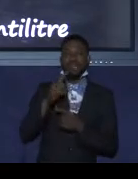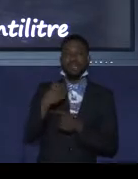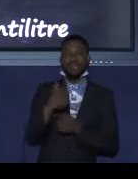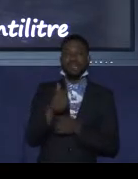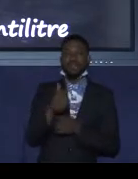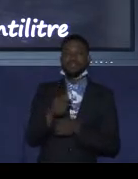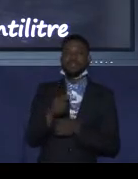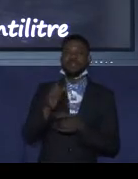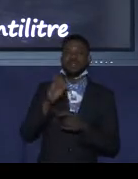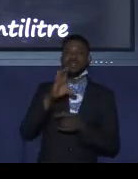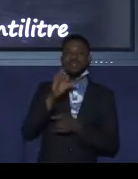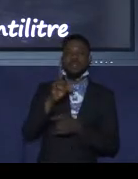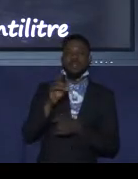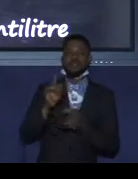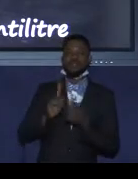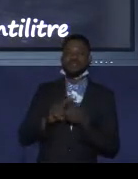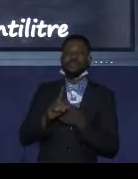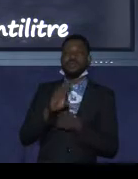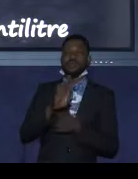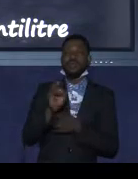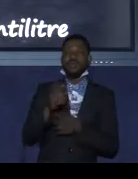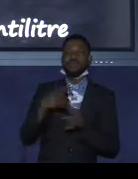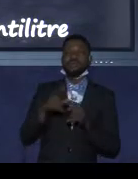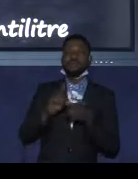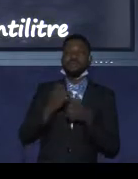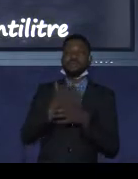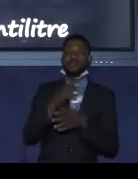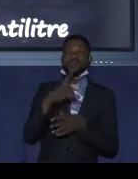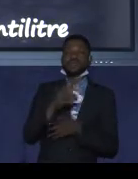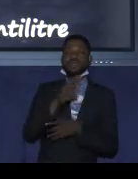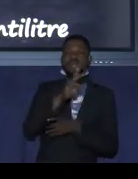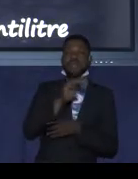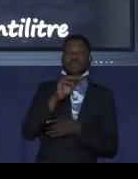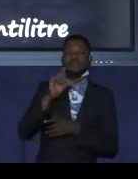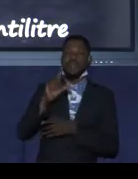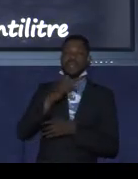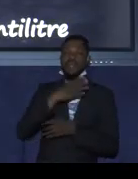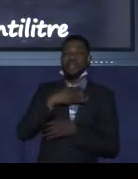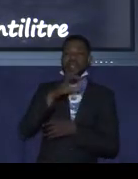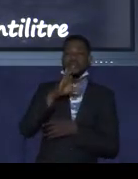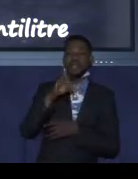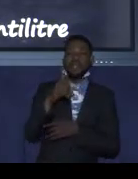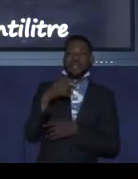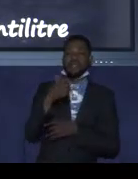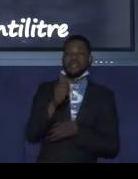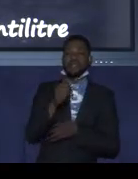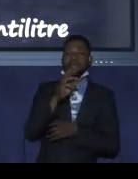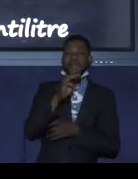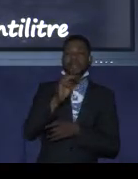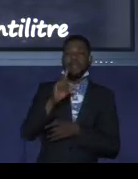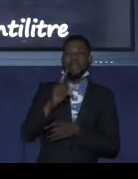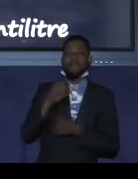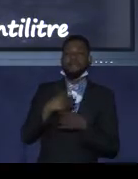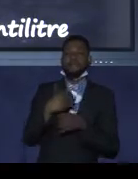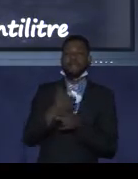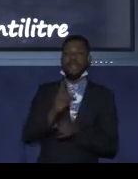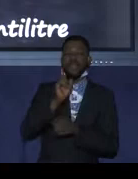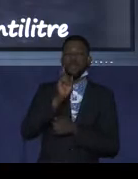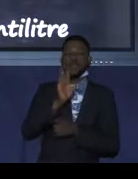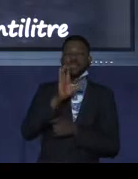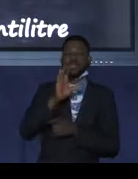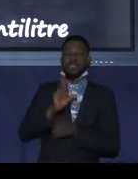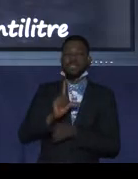centiliter, that is into 100 for a liter. But between the milliliter and the centiliter, 10 milliliters